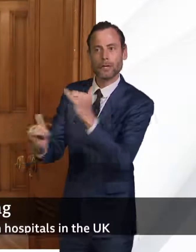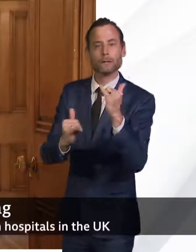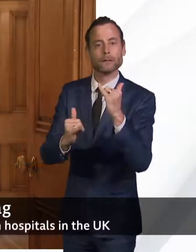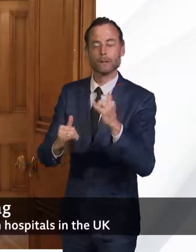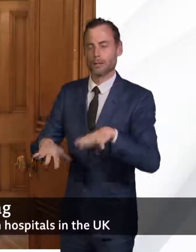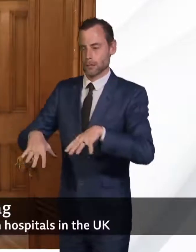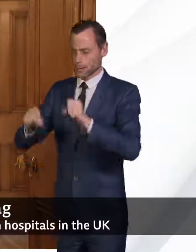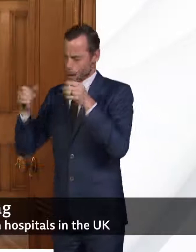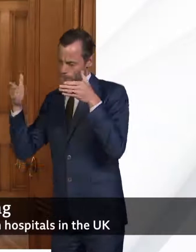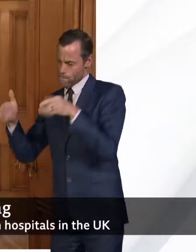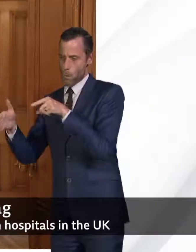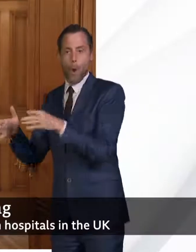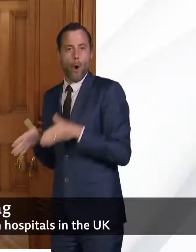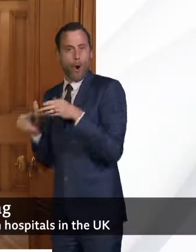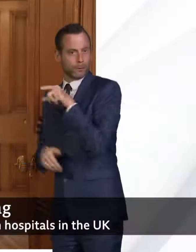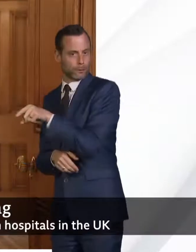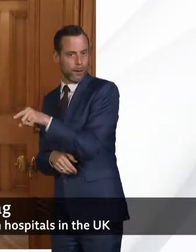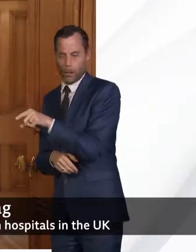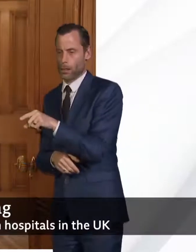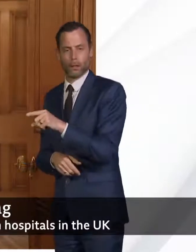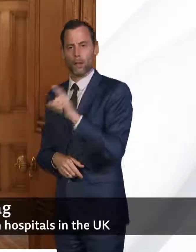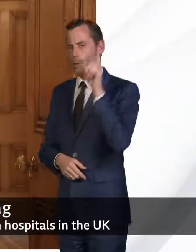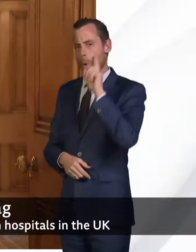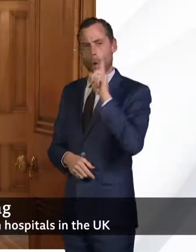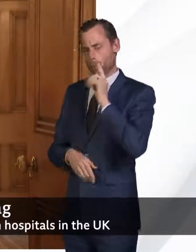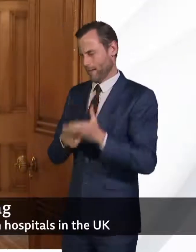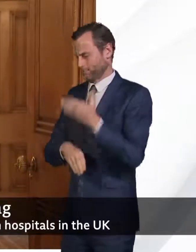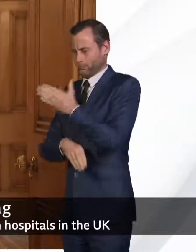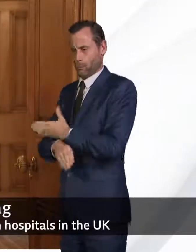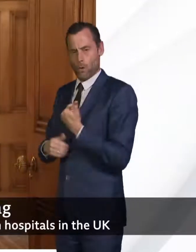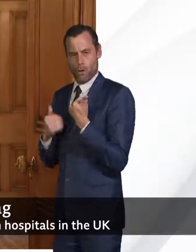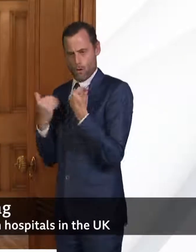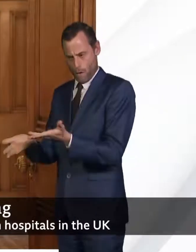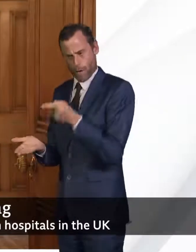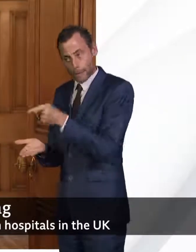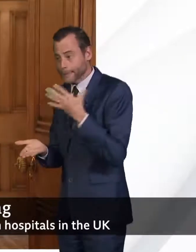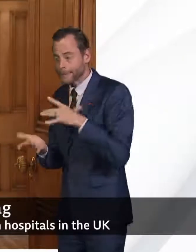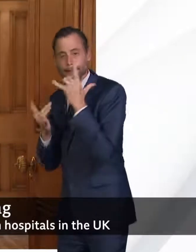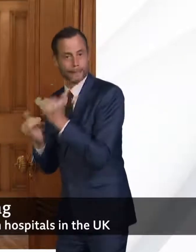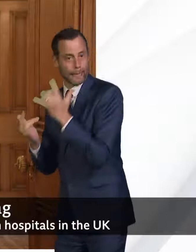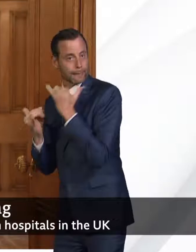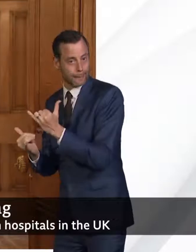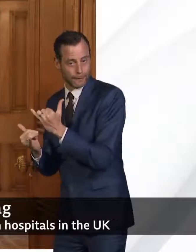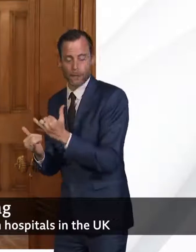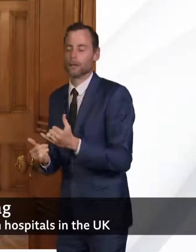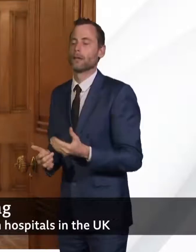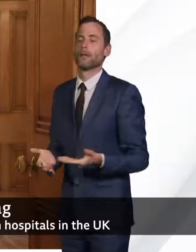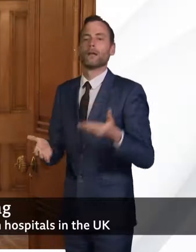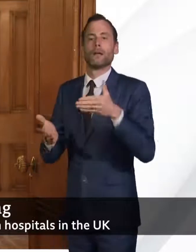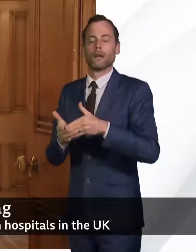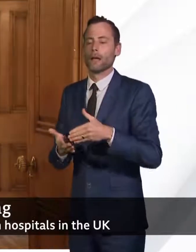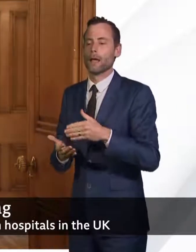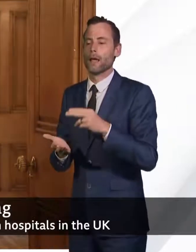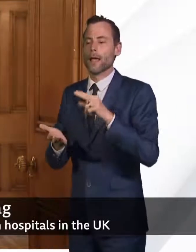patients who've always had the access to tests right the way through, ramping up to include symptomatic NHS and social